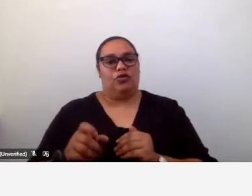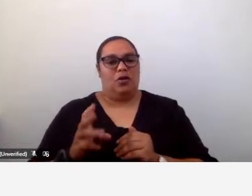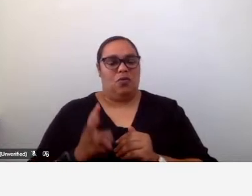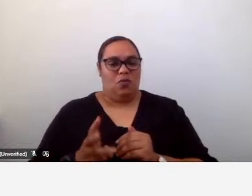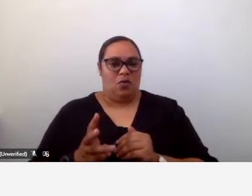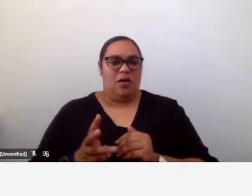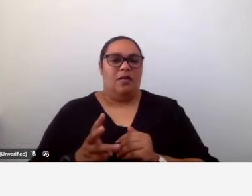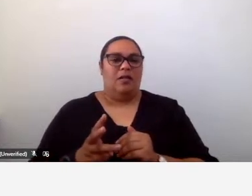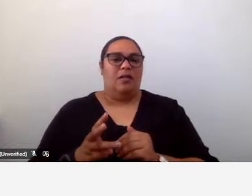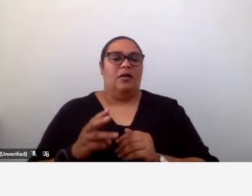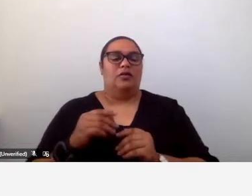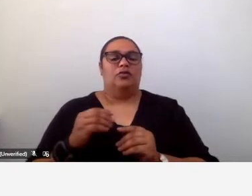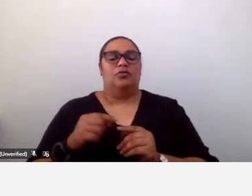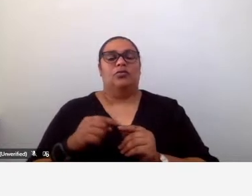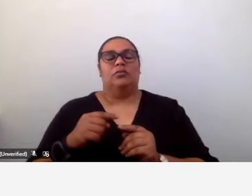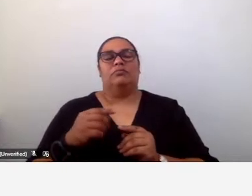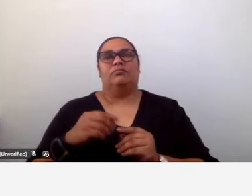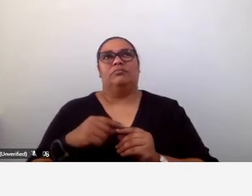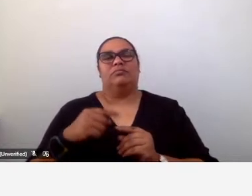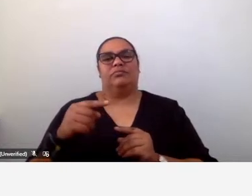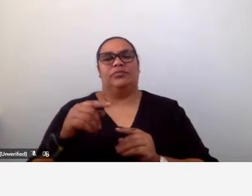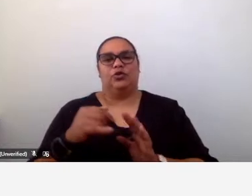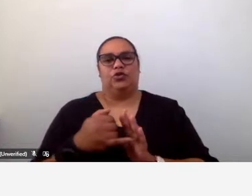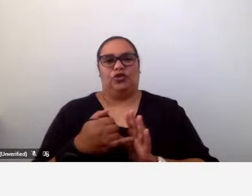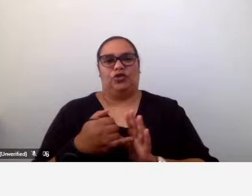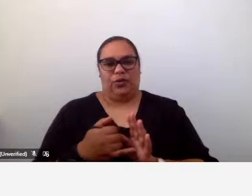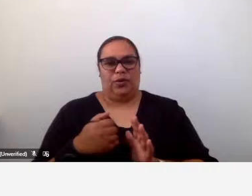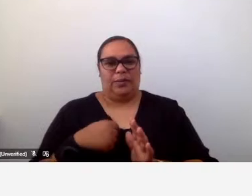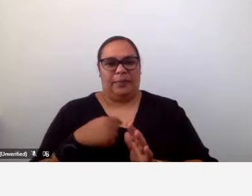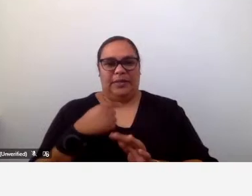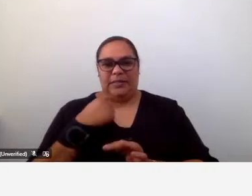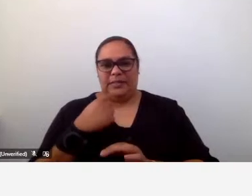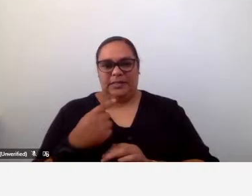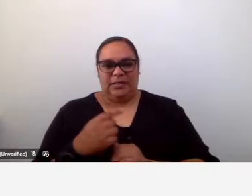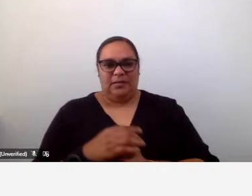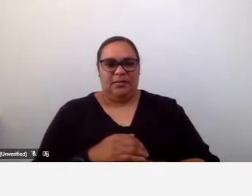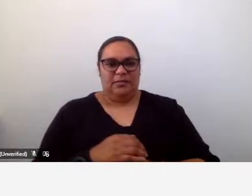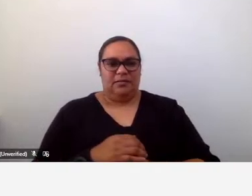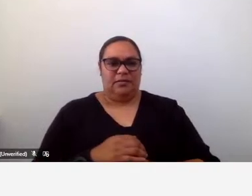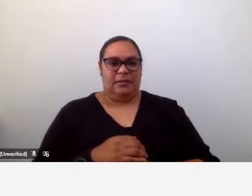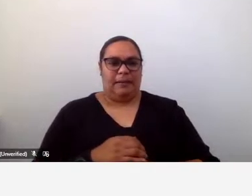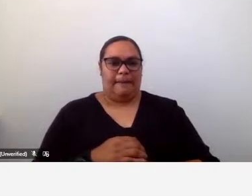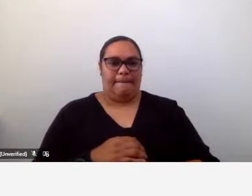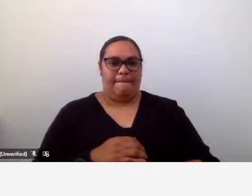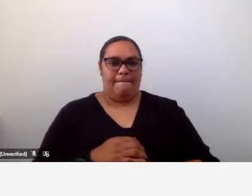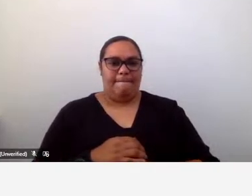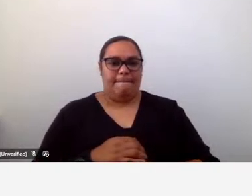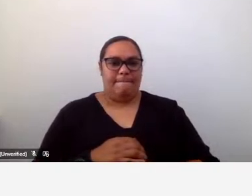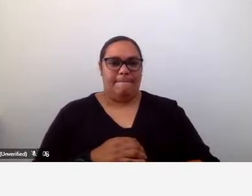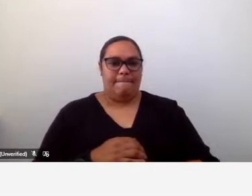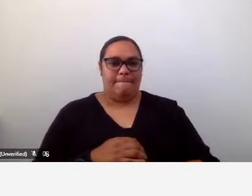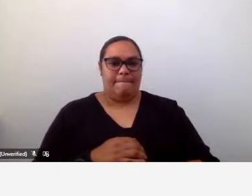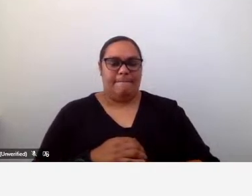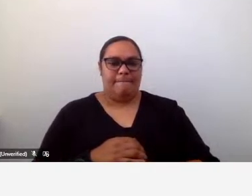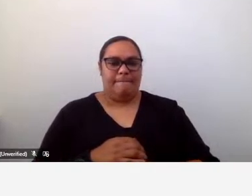to January. I've said the next